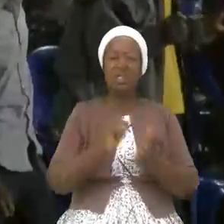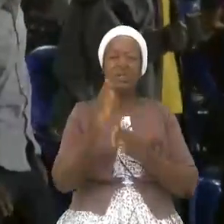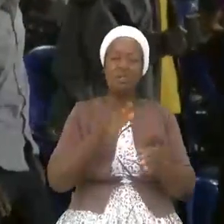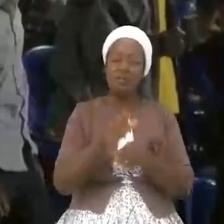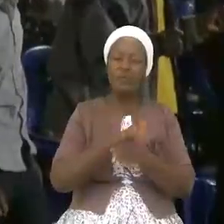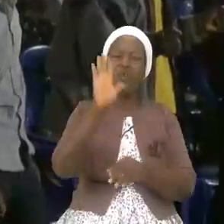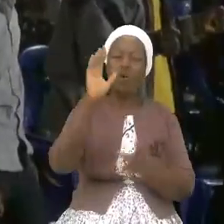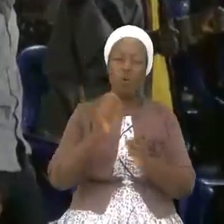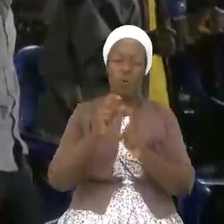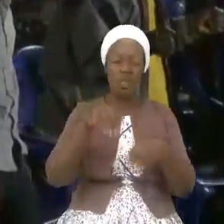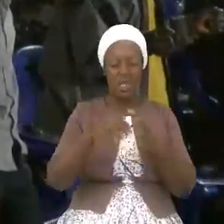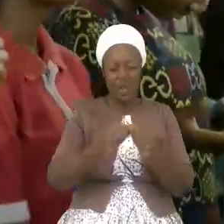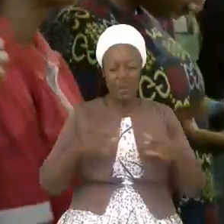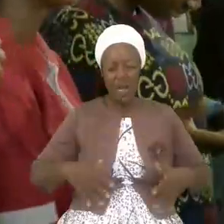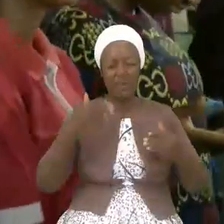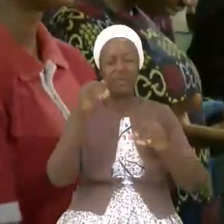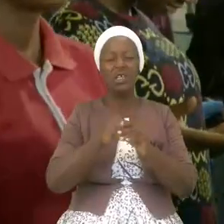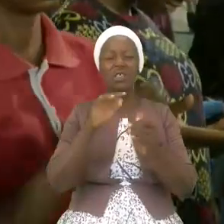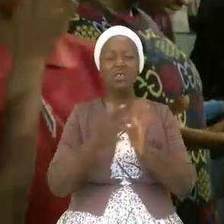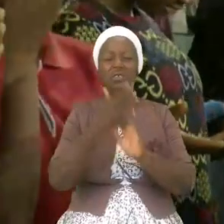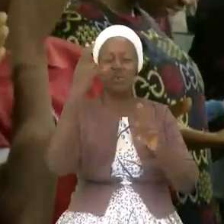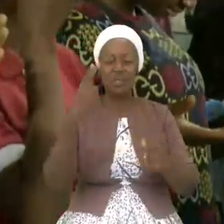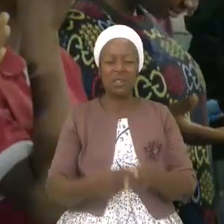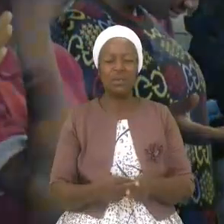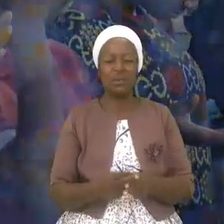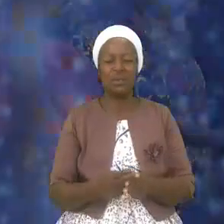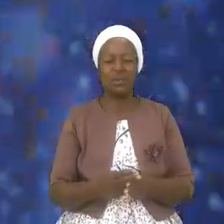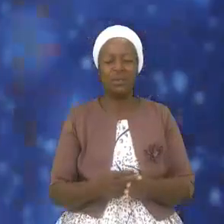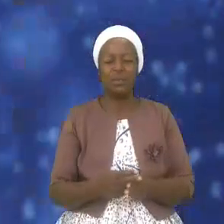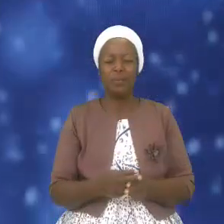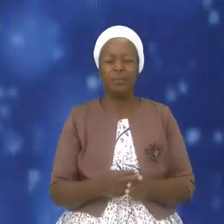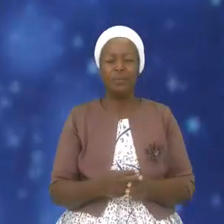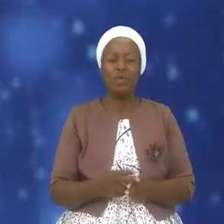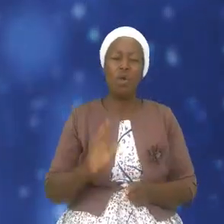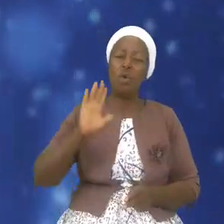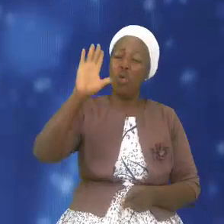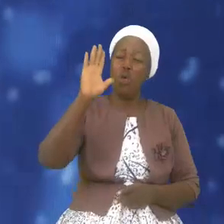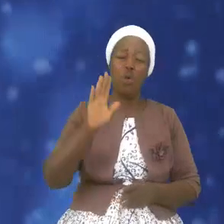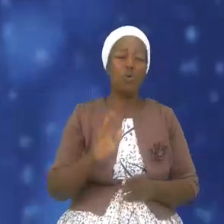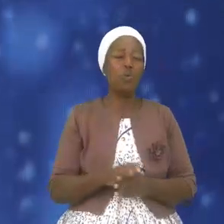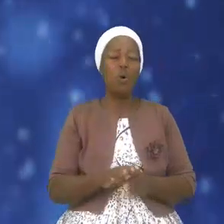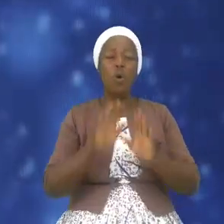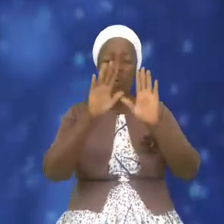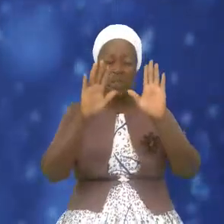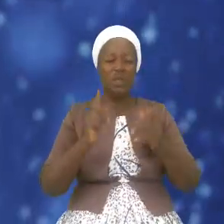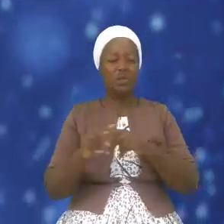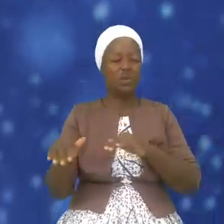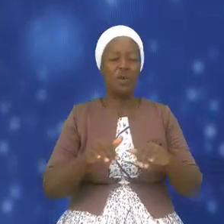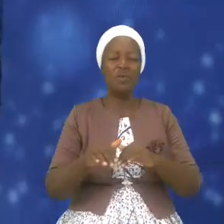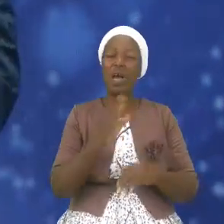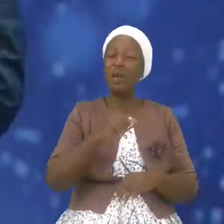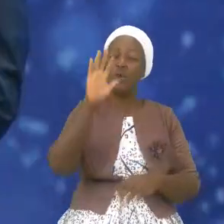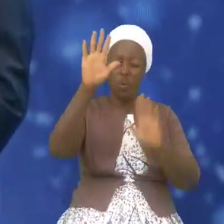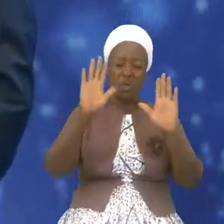name. Your wonders to perform. And your wonders in every life, the young and the old, the men and the women,